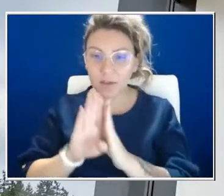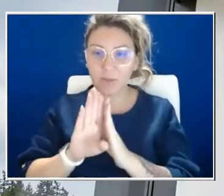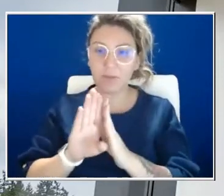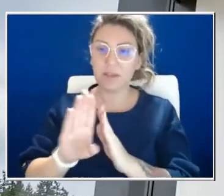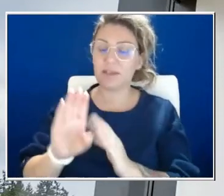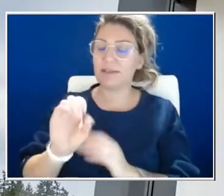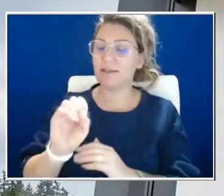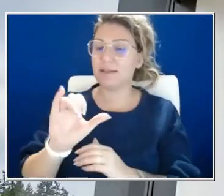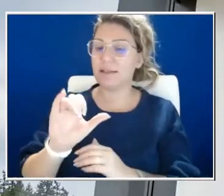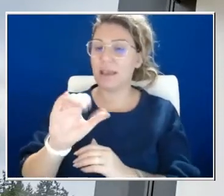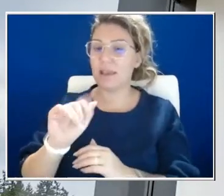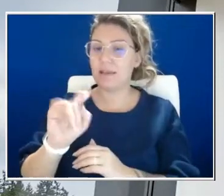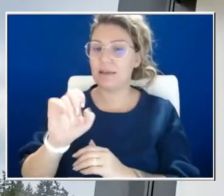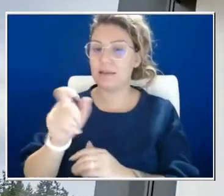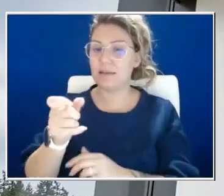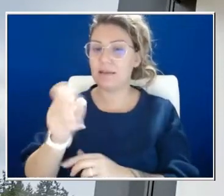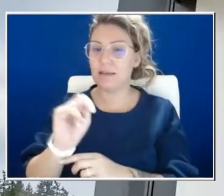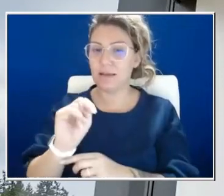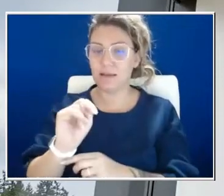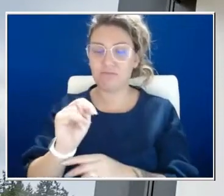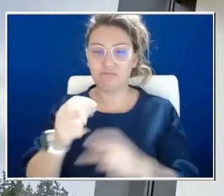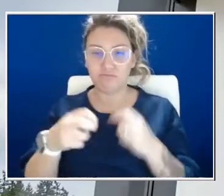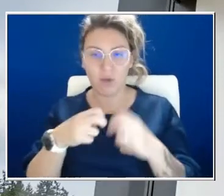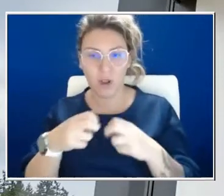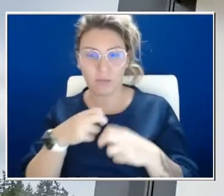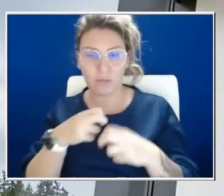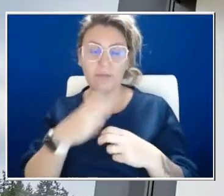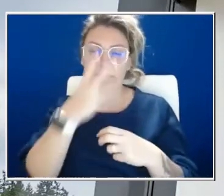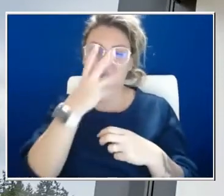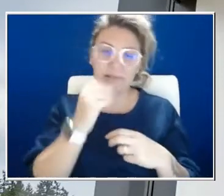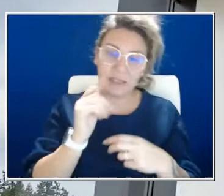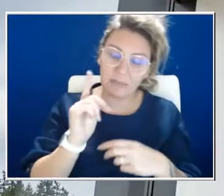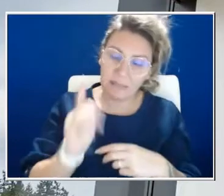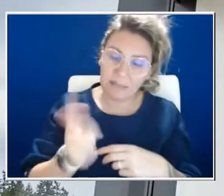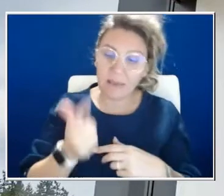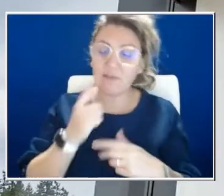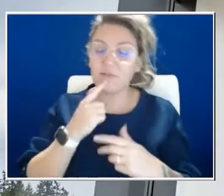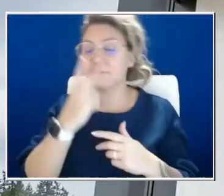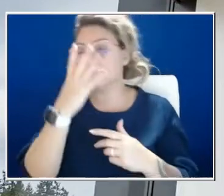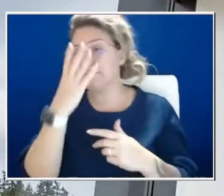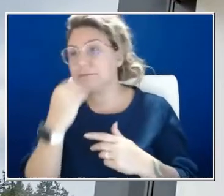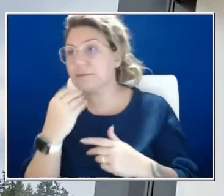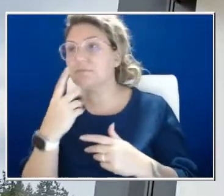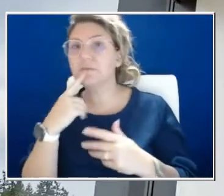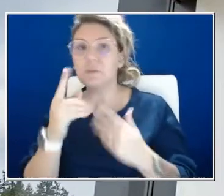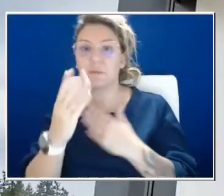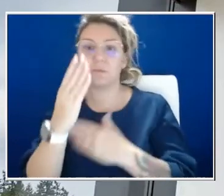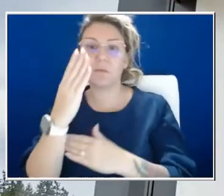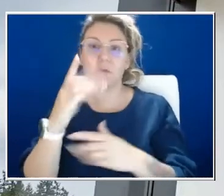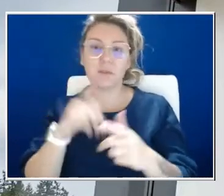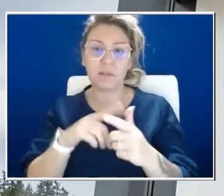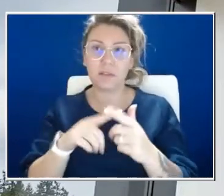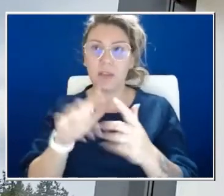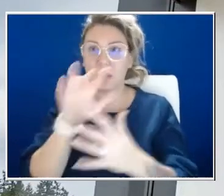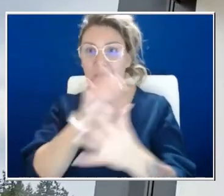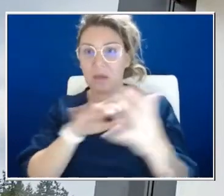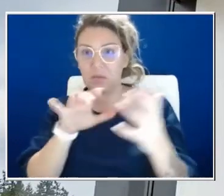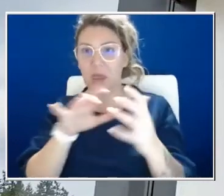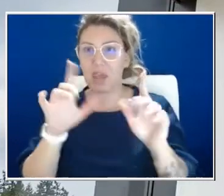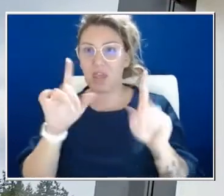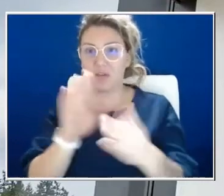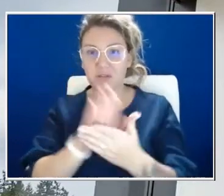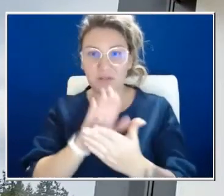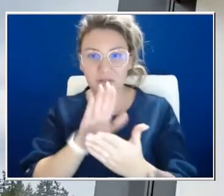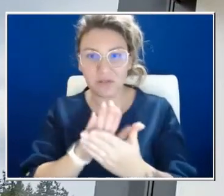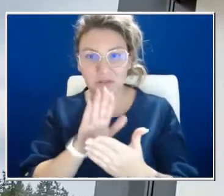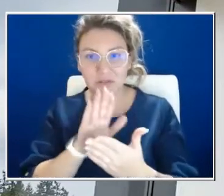problems. So they tend to sleep later, be sleepy in the morning. Combine that with the fact that they're going schools in darkness, impacts their school